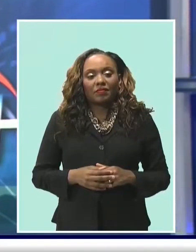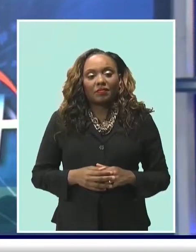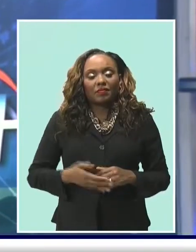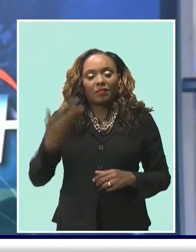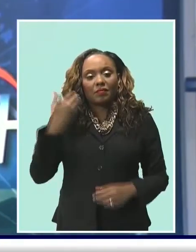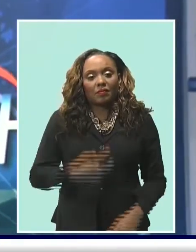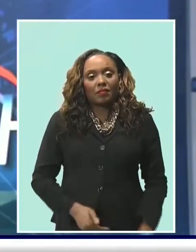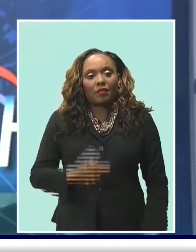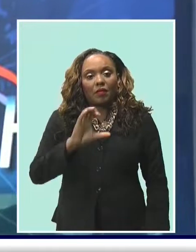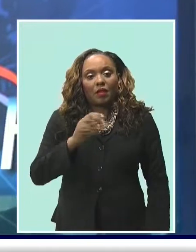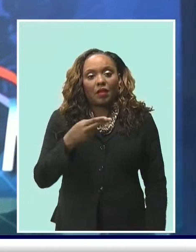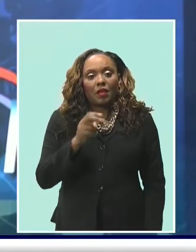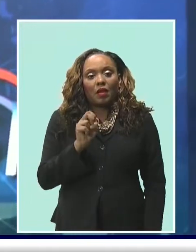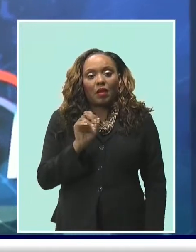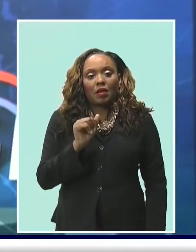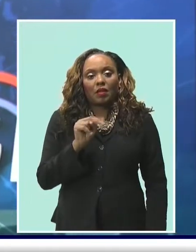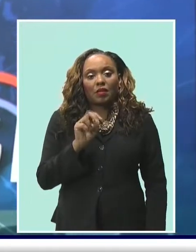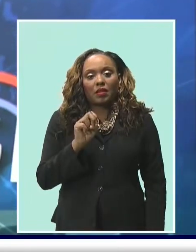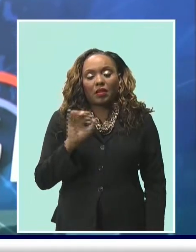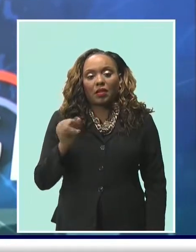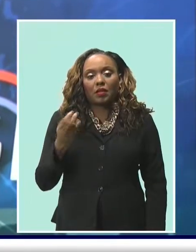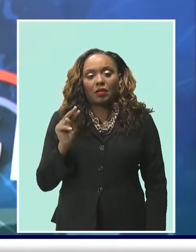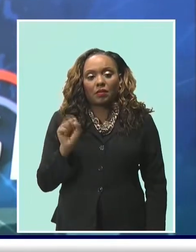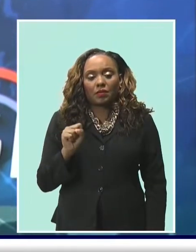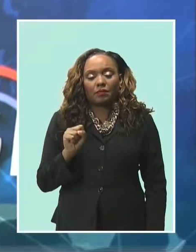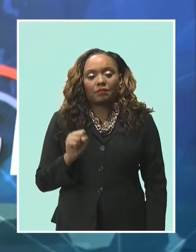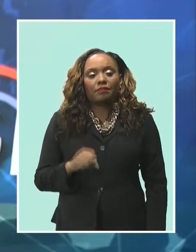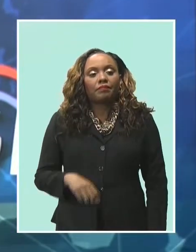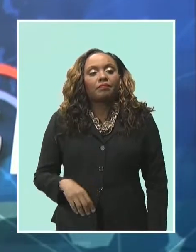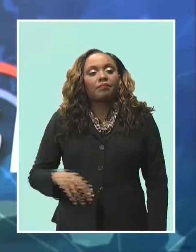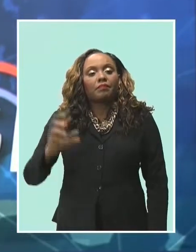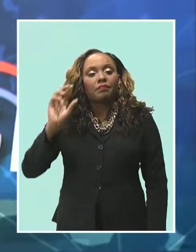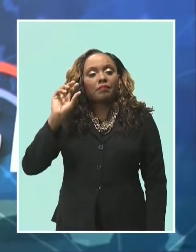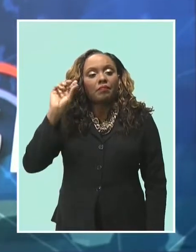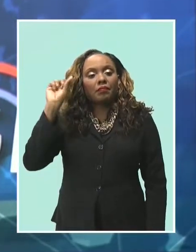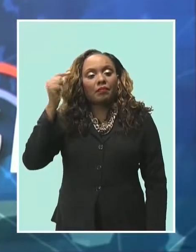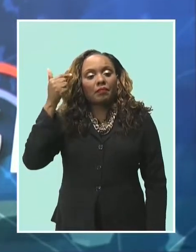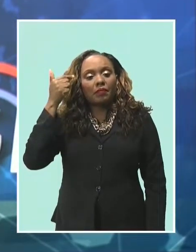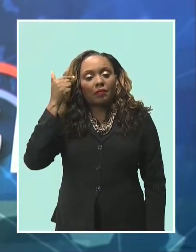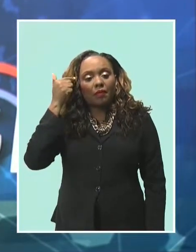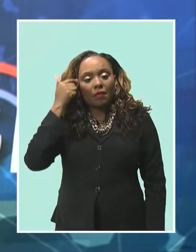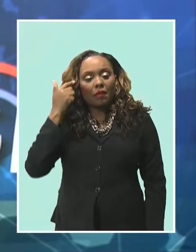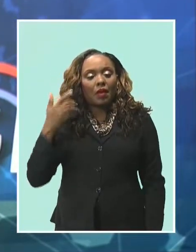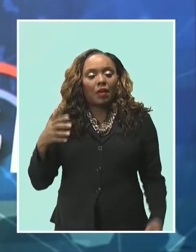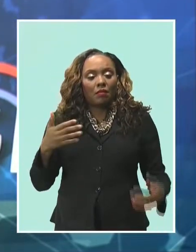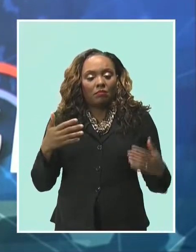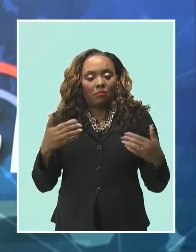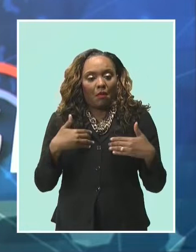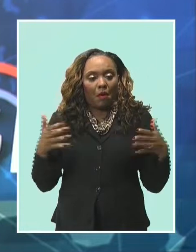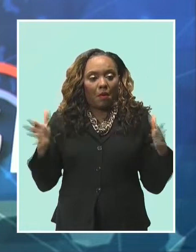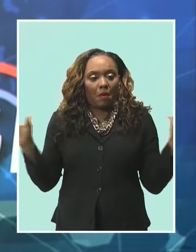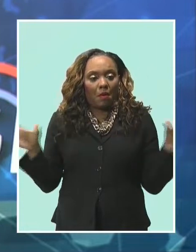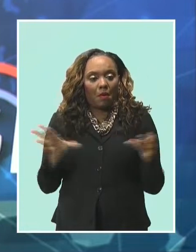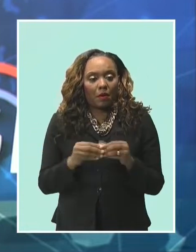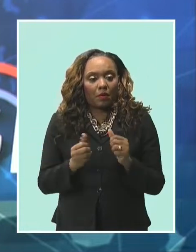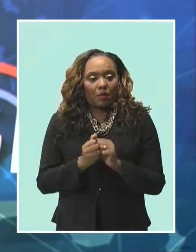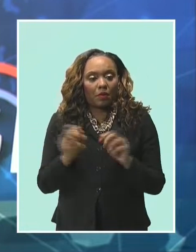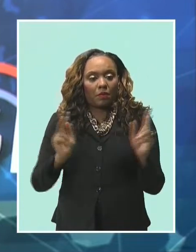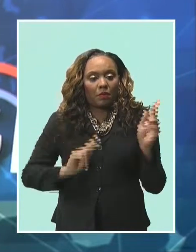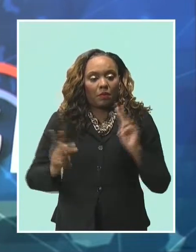I'm Shane Jones, leading the news at 7. Government gathered the major stakeholders for a briefing today on